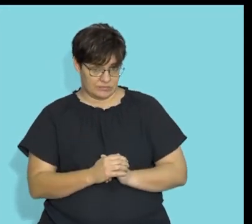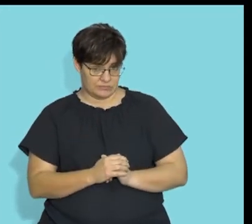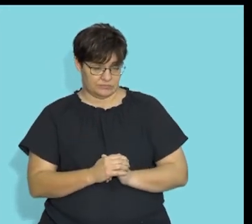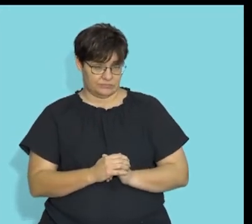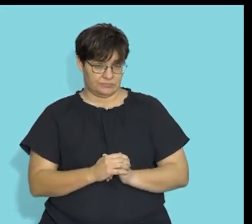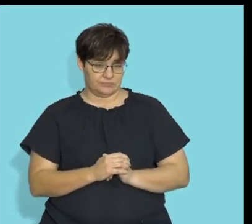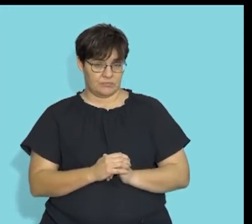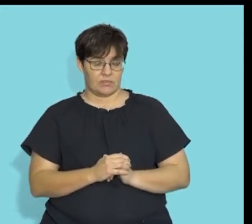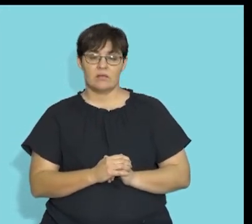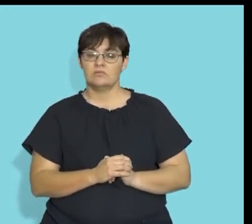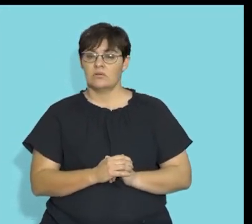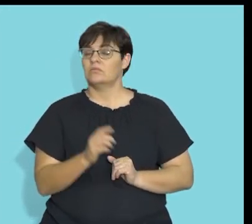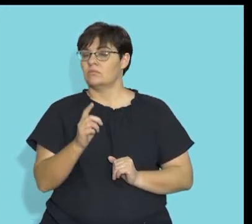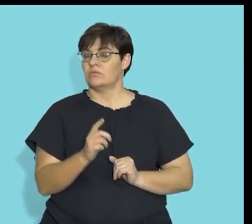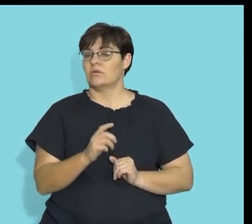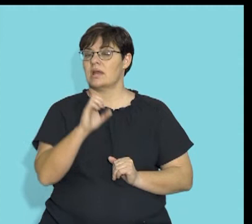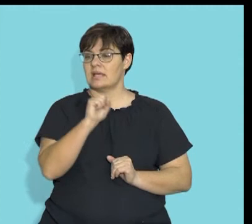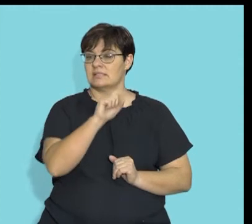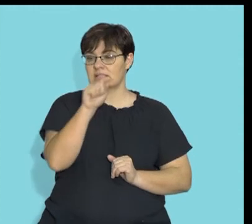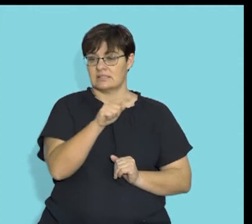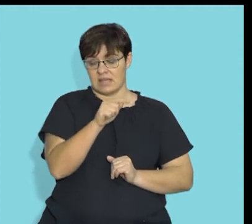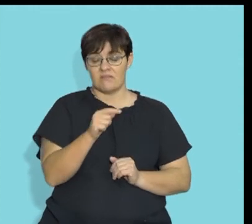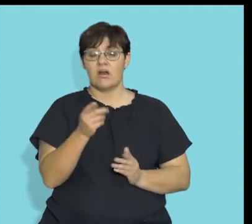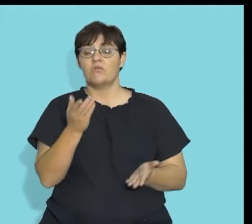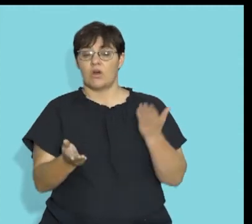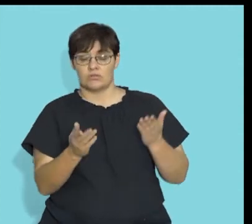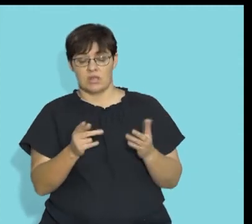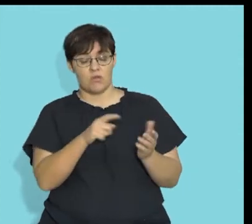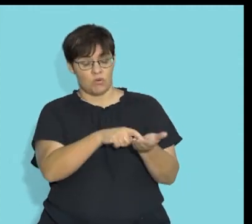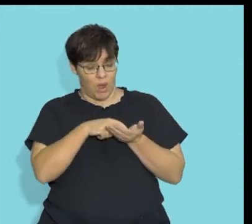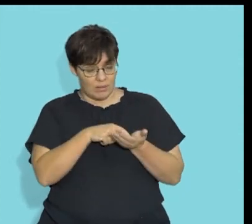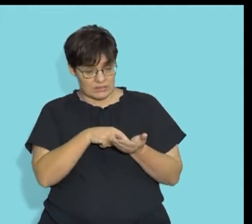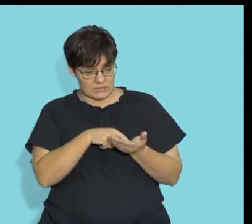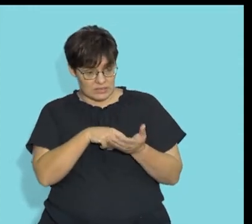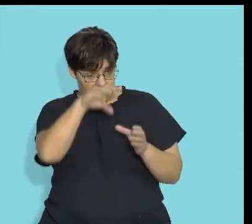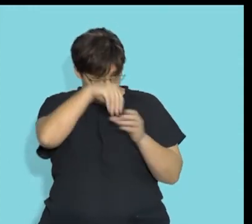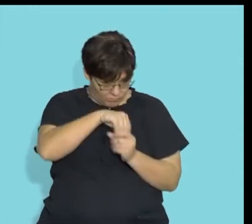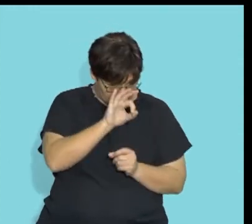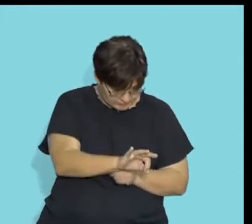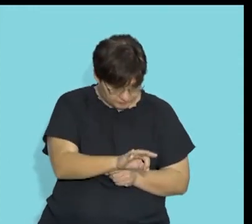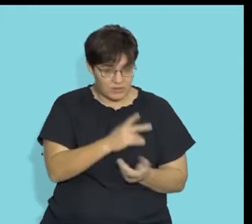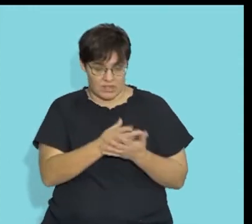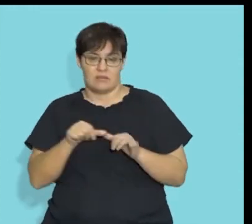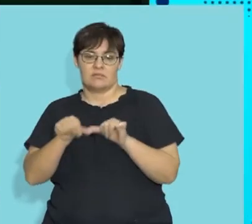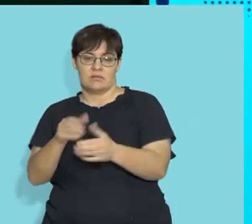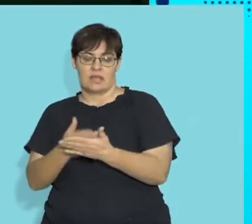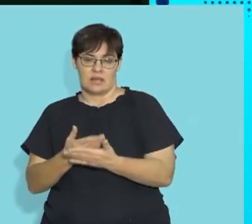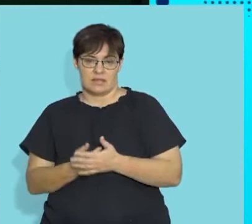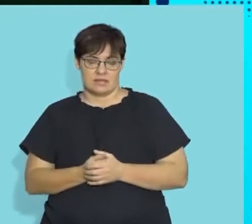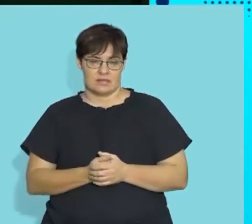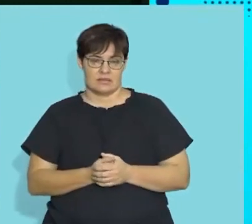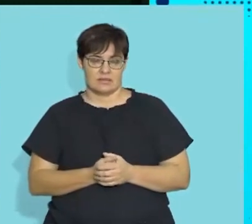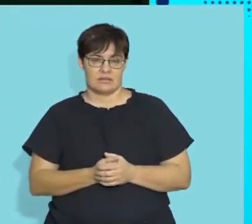to 0. So only use sum to infinity if your ratio meets the requirements. Great.